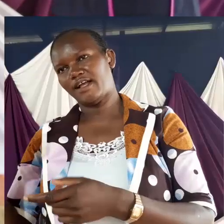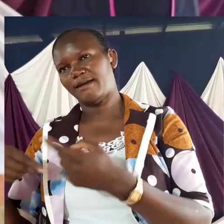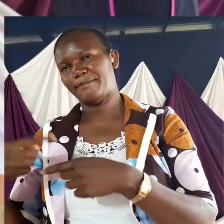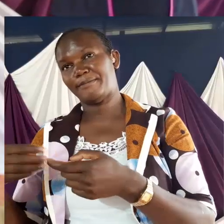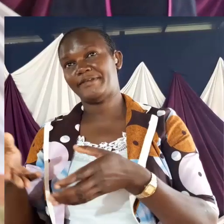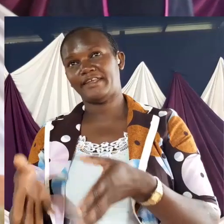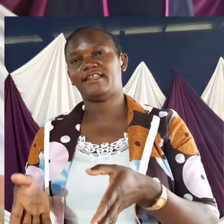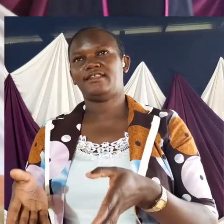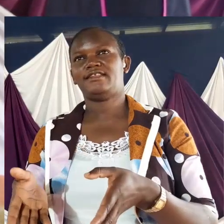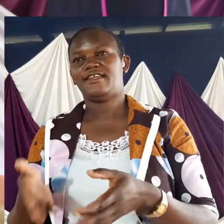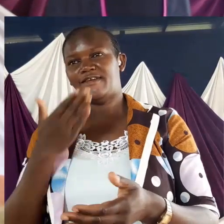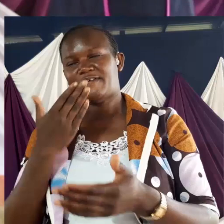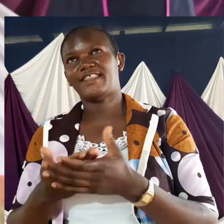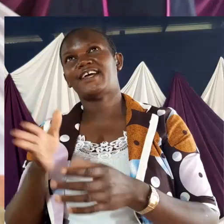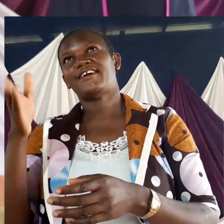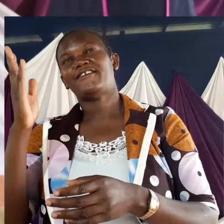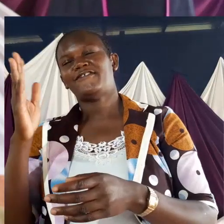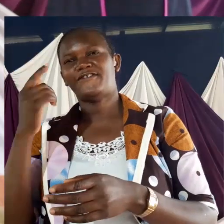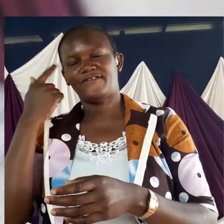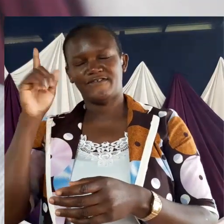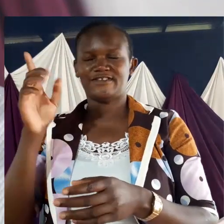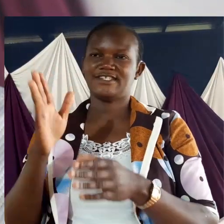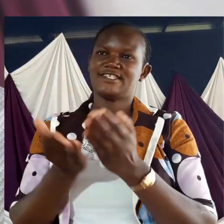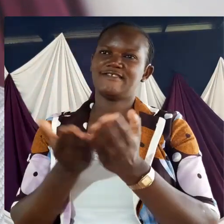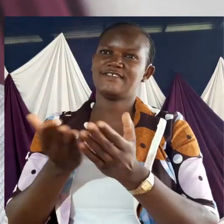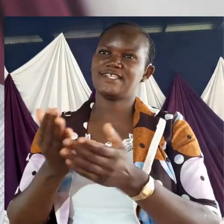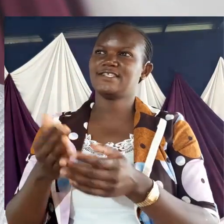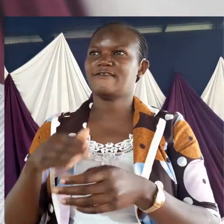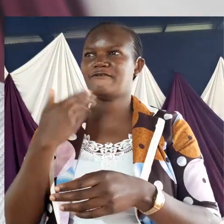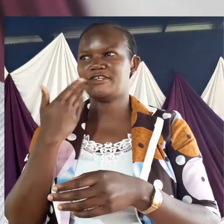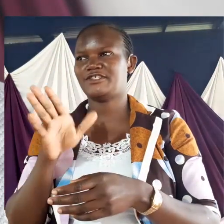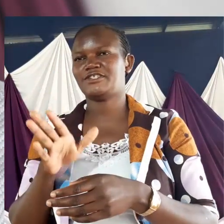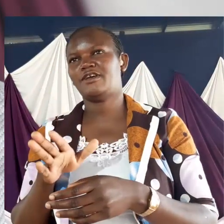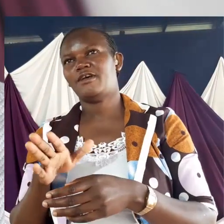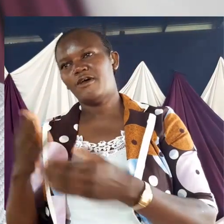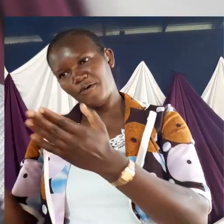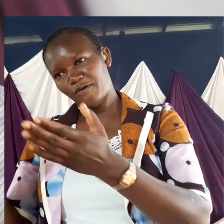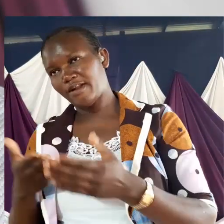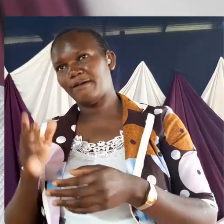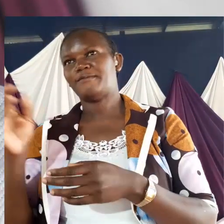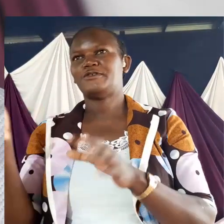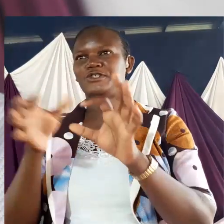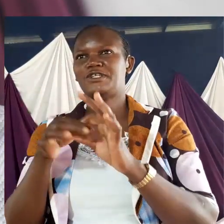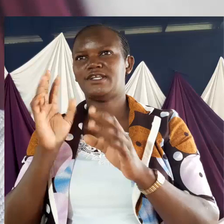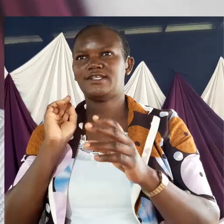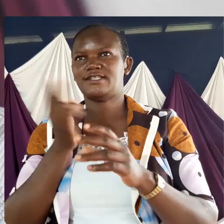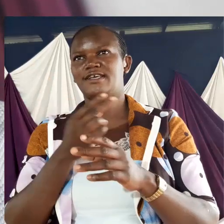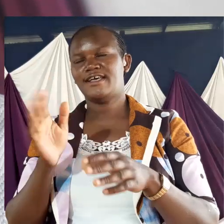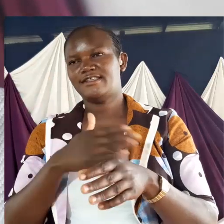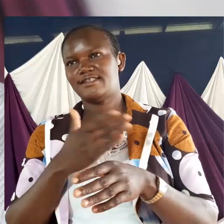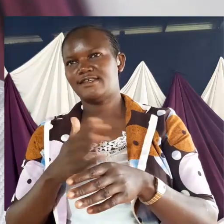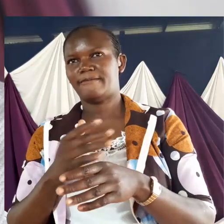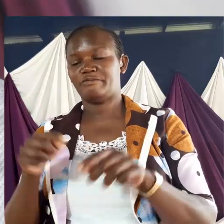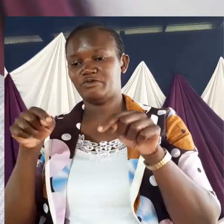session. And we want to thank God for the services that have gone. We welcome you to join us as we shall be singing. Now,